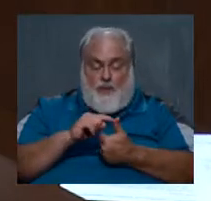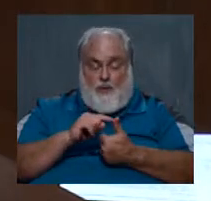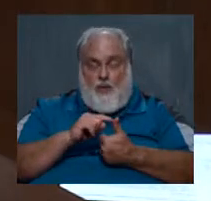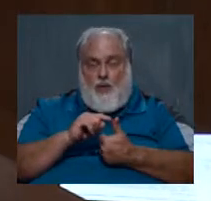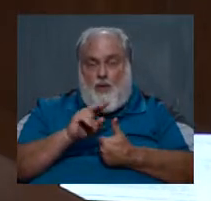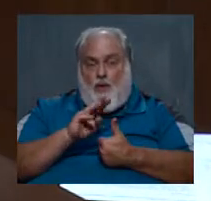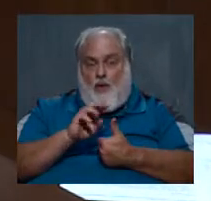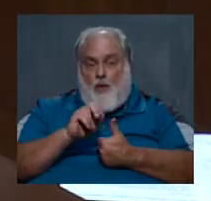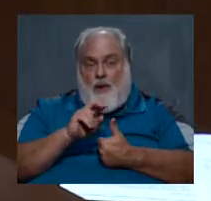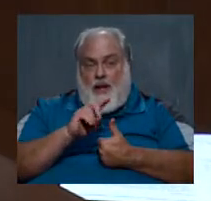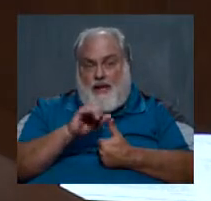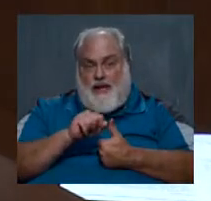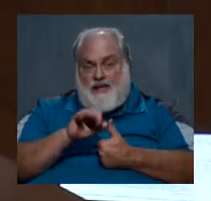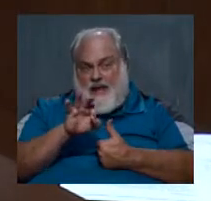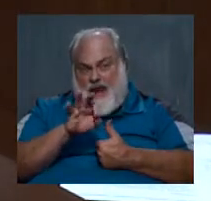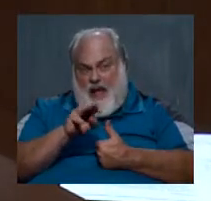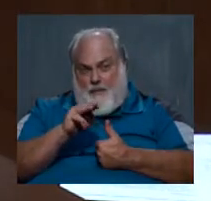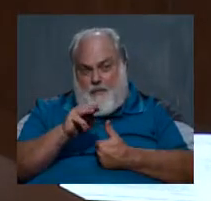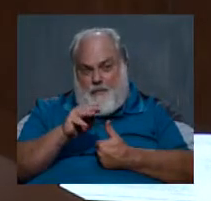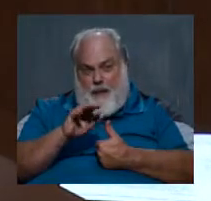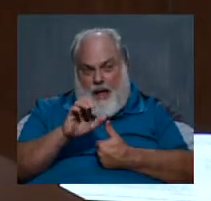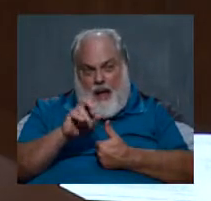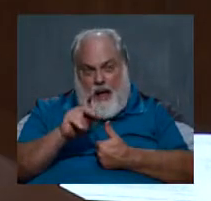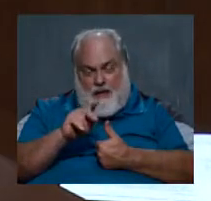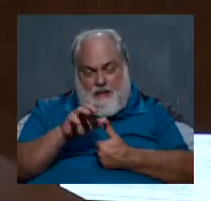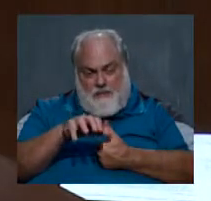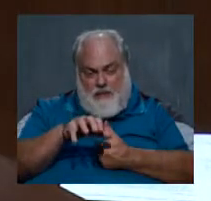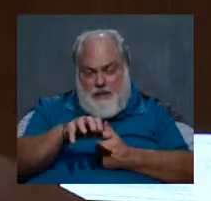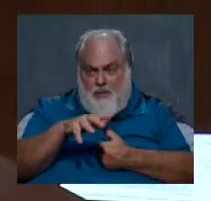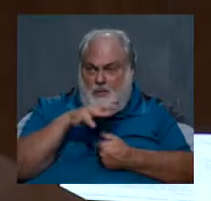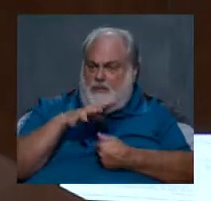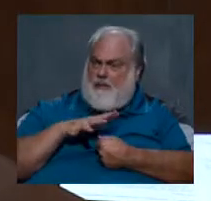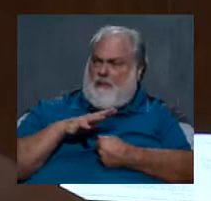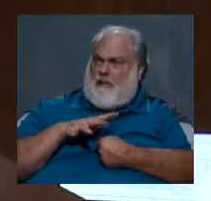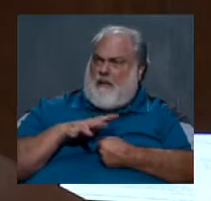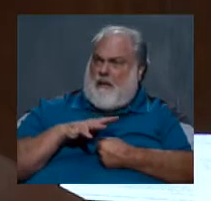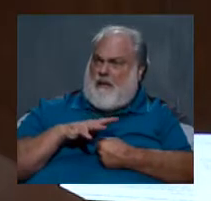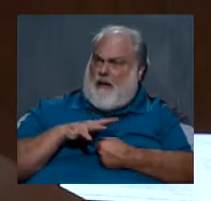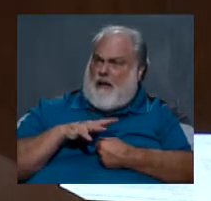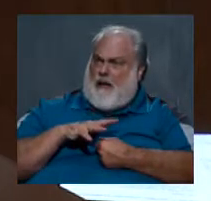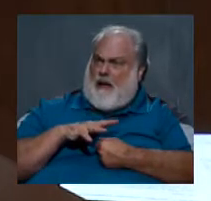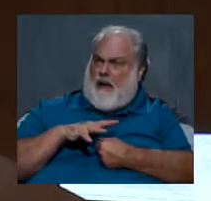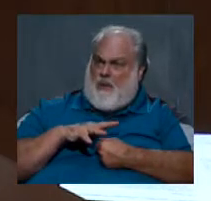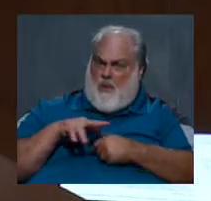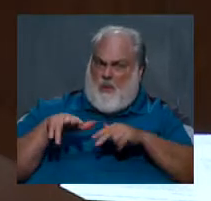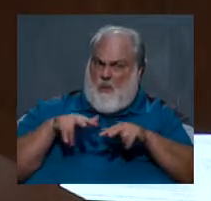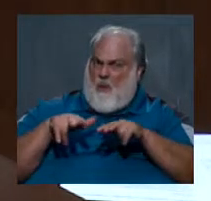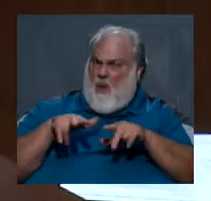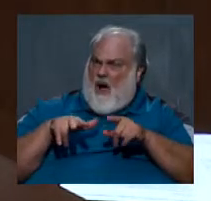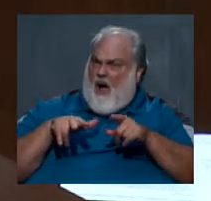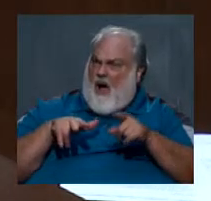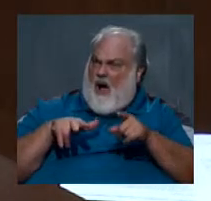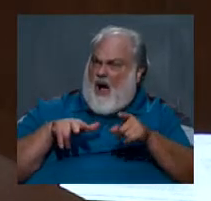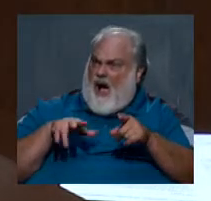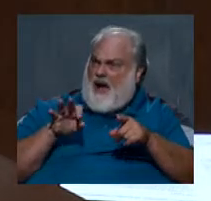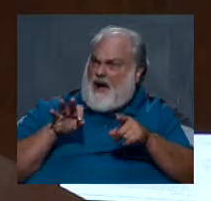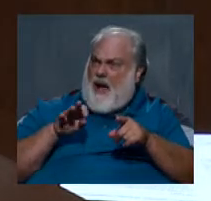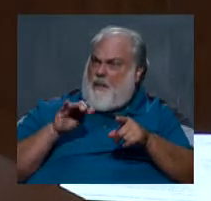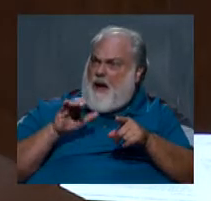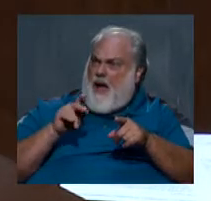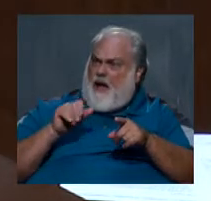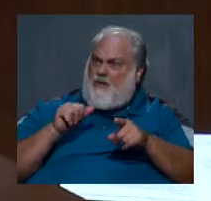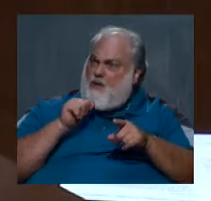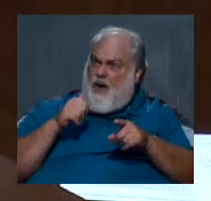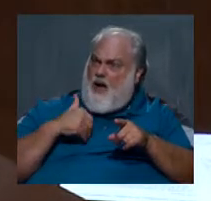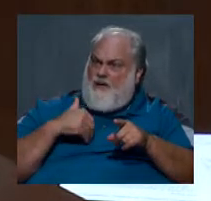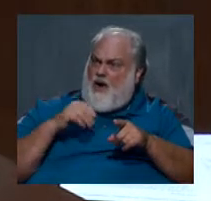about 9 blocks away, and the ladies there like to have passed out, thinking okay. Those young girls would walk 9 blocks. Okay. That girl said, we don't even